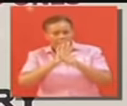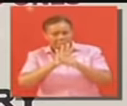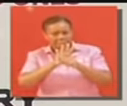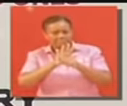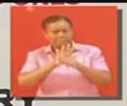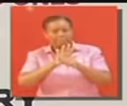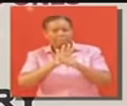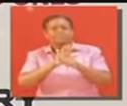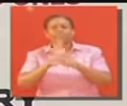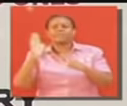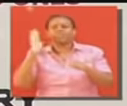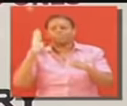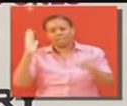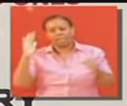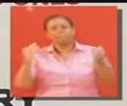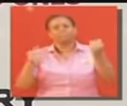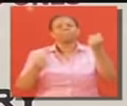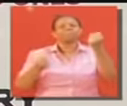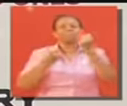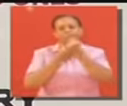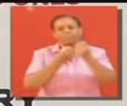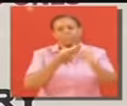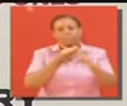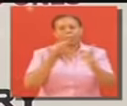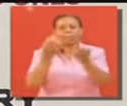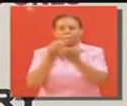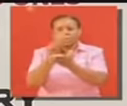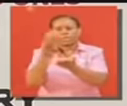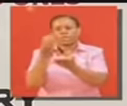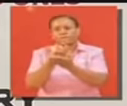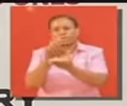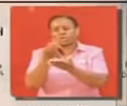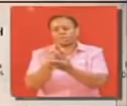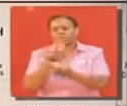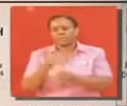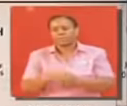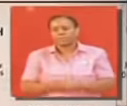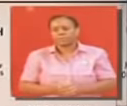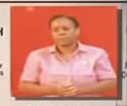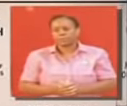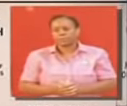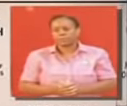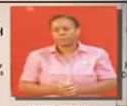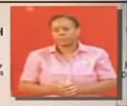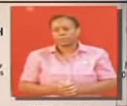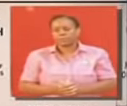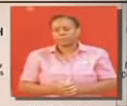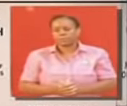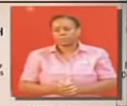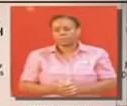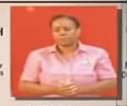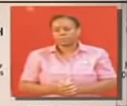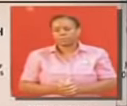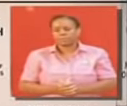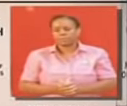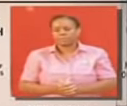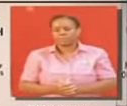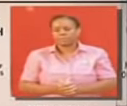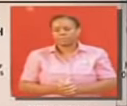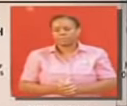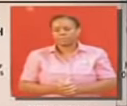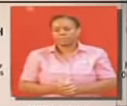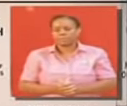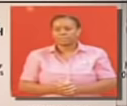recurrent or out of special allocations, as we have done. Thank you very much. Thank you, Minister. And we go now to a follow-up question